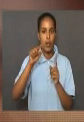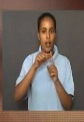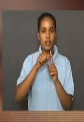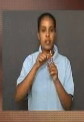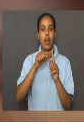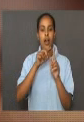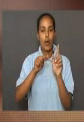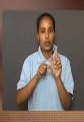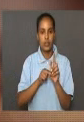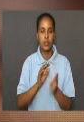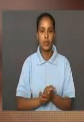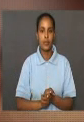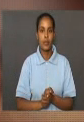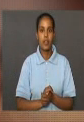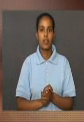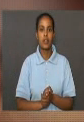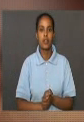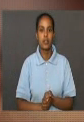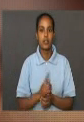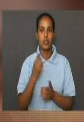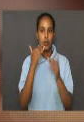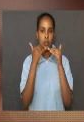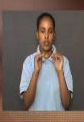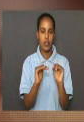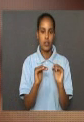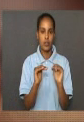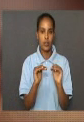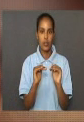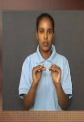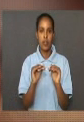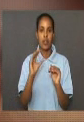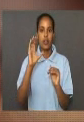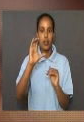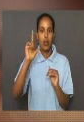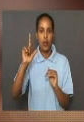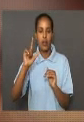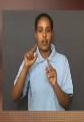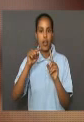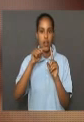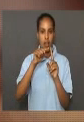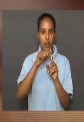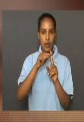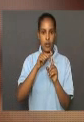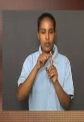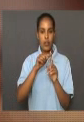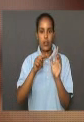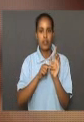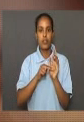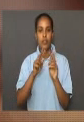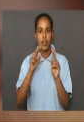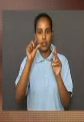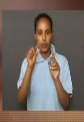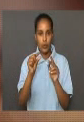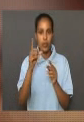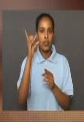ions. Since the concentration of the chloride ions is very small